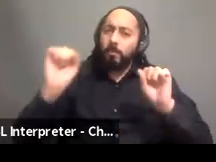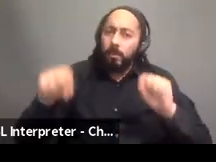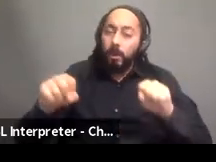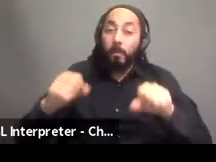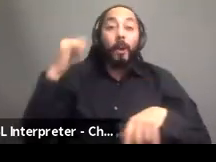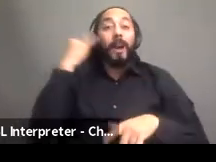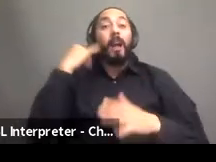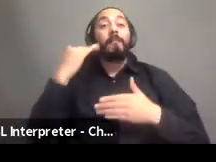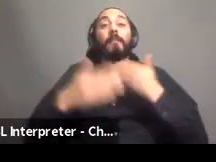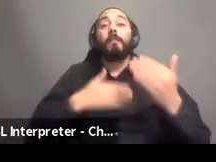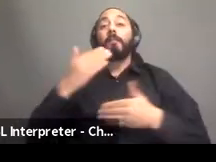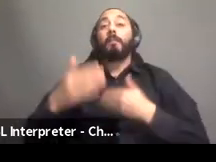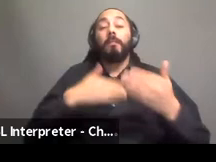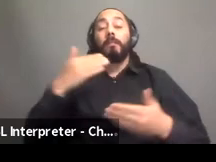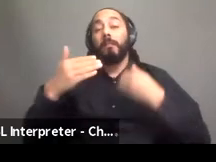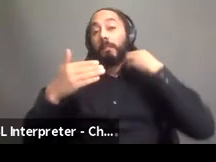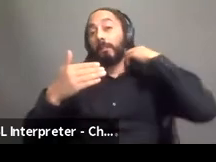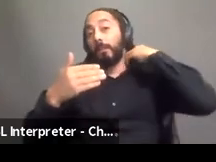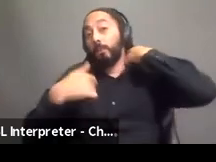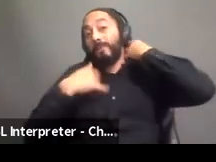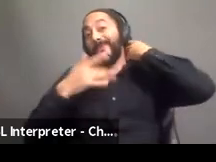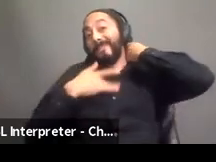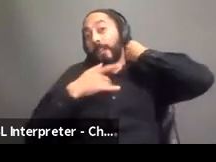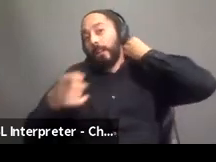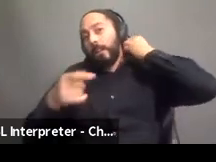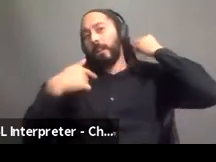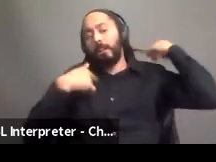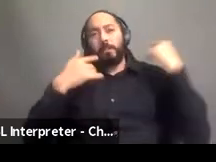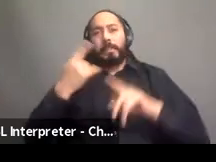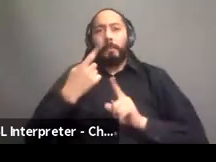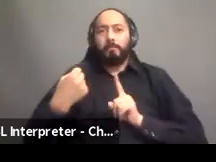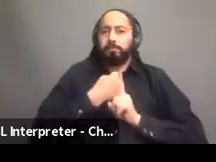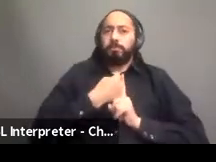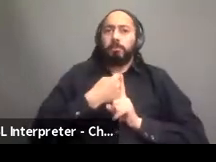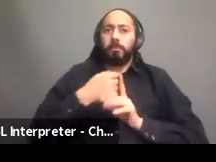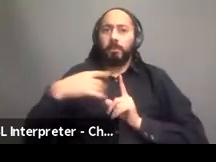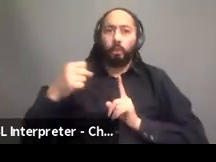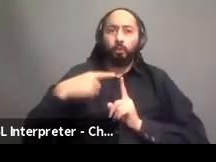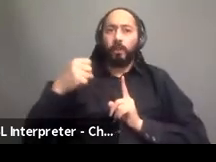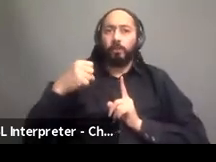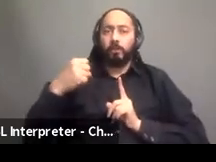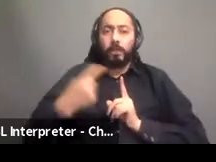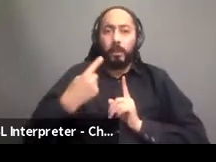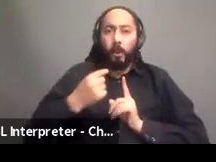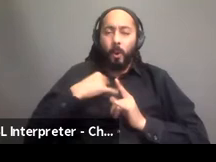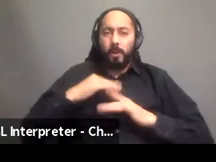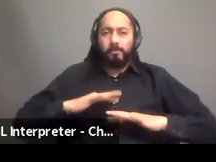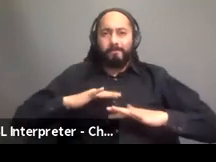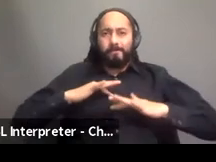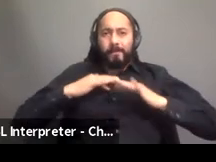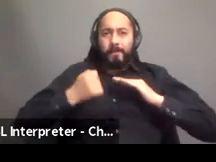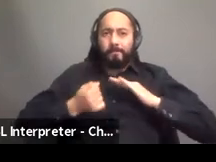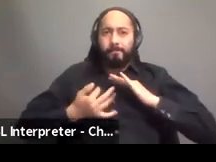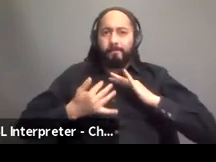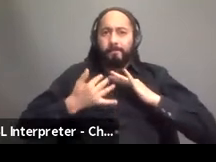tonight's discussion, you are feeling triggered, or maybe you're just feeling like some things are coming up for you,